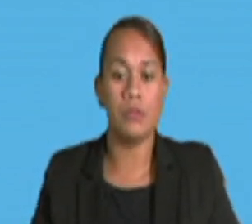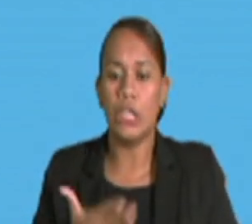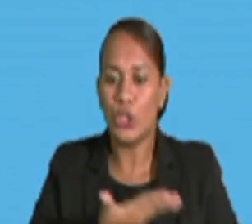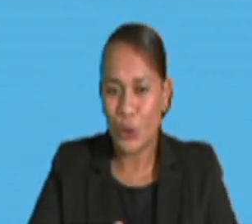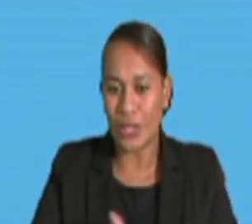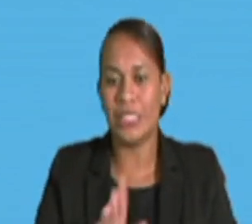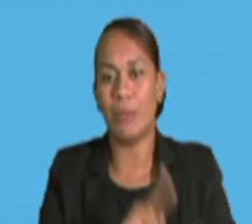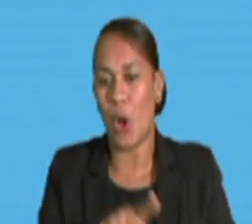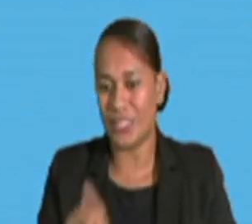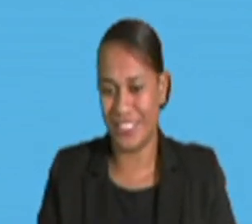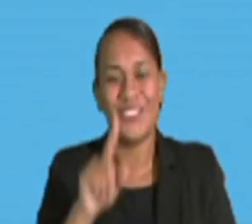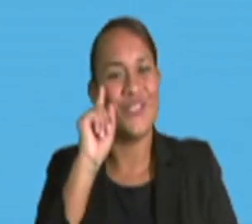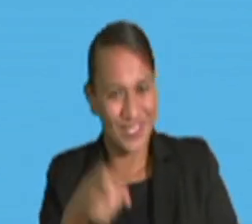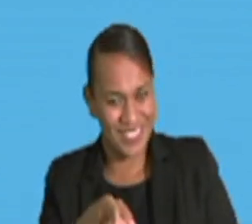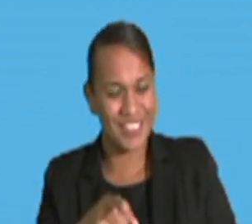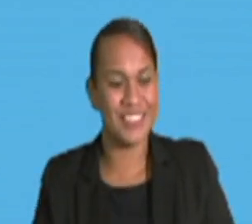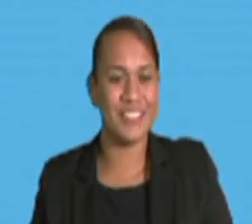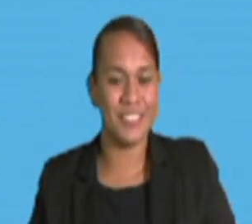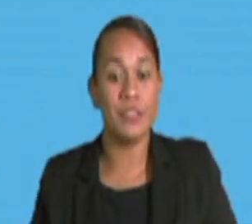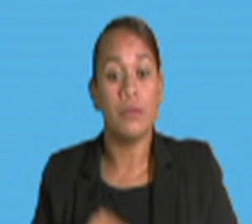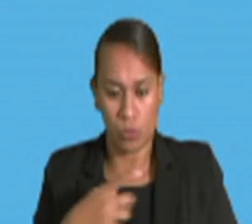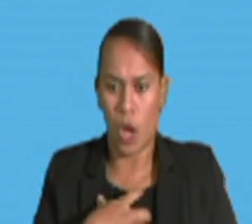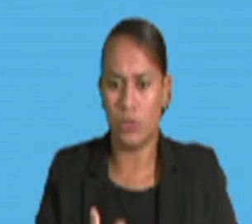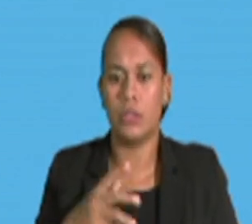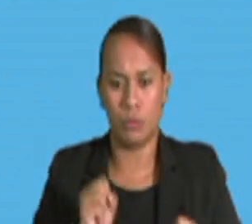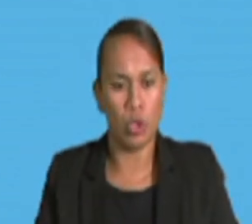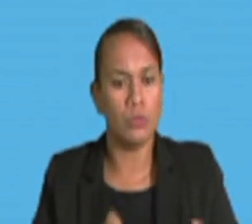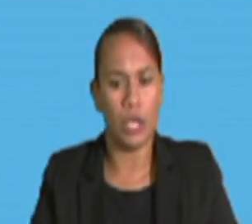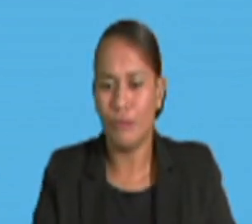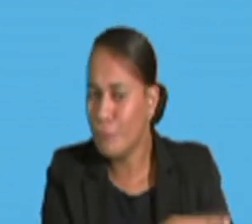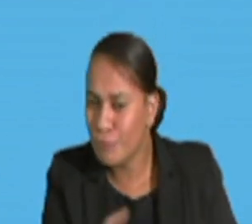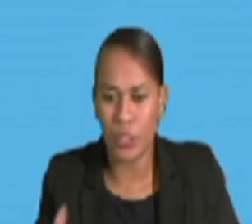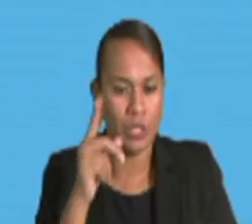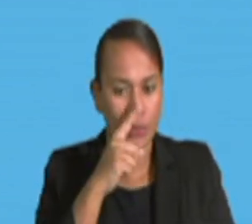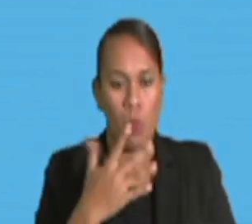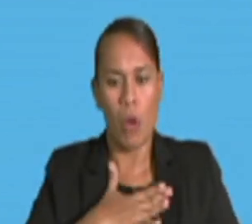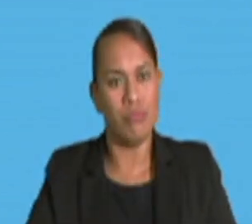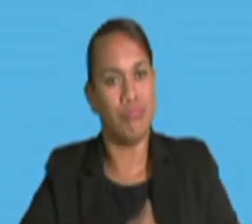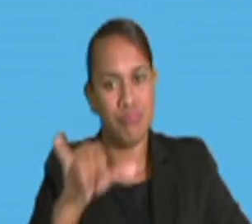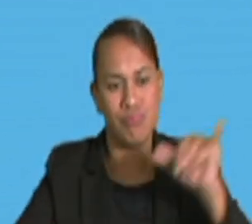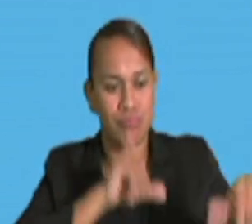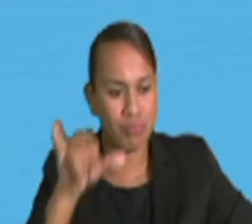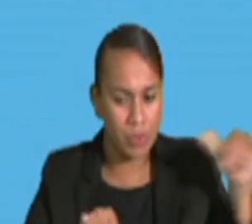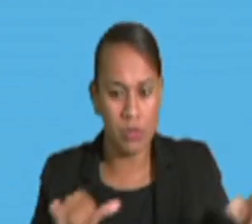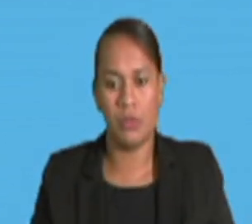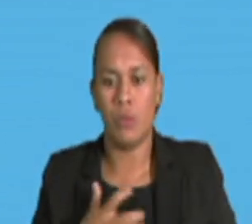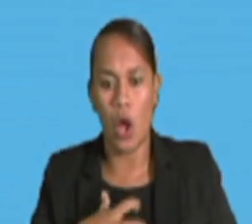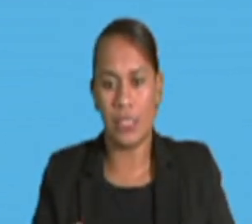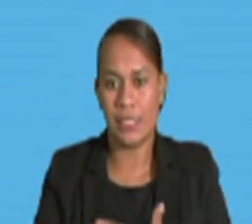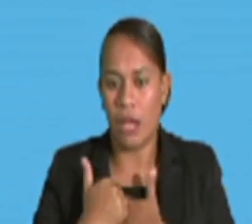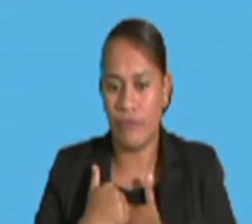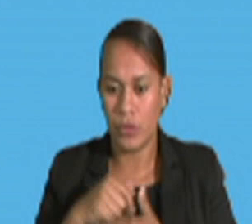of opportunities for Fijian travelers and bringing a new level of security to our immigration